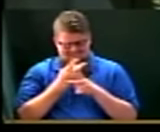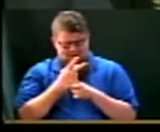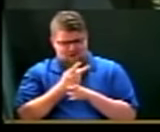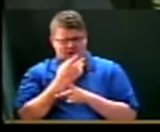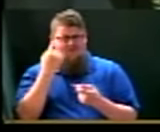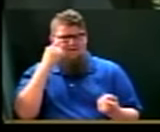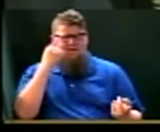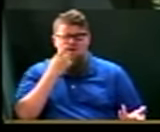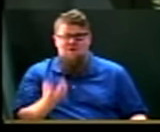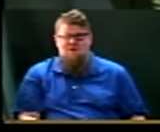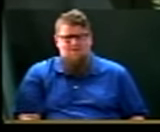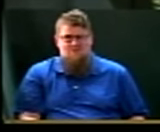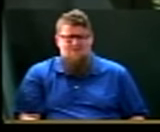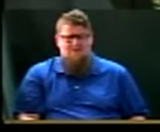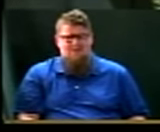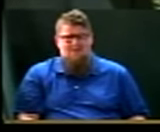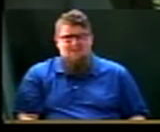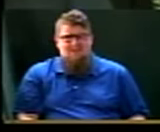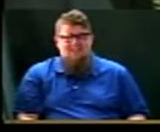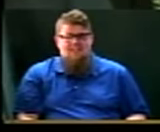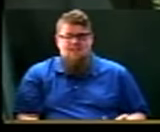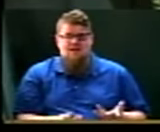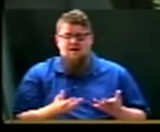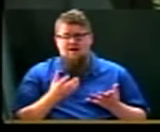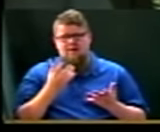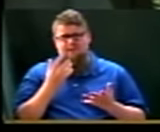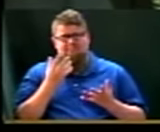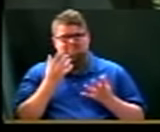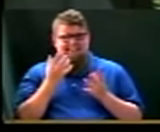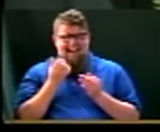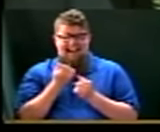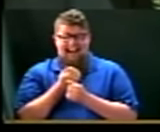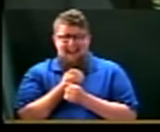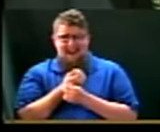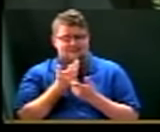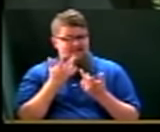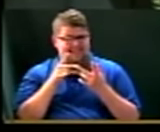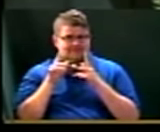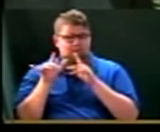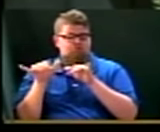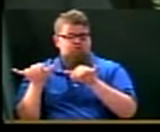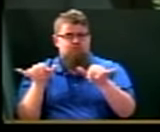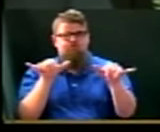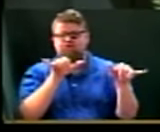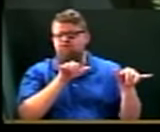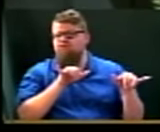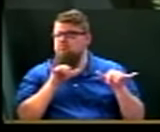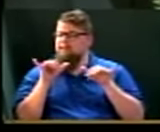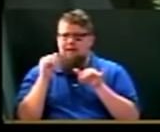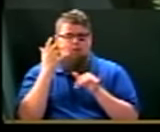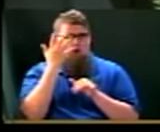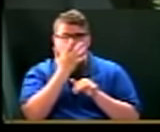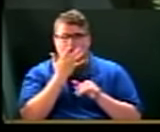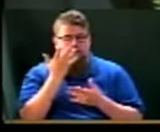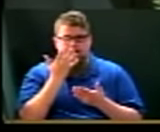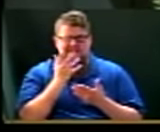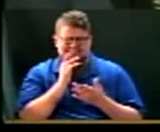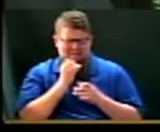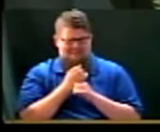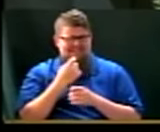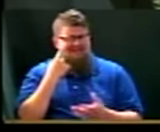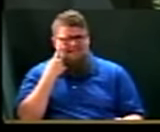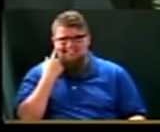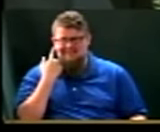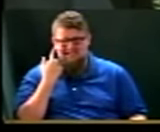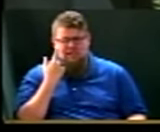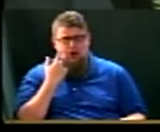why, when everything looks the same. It doesn't make sense. And it looks to me